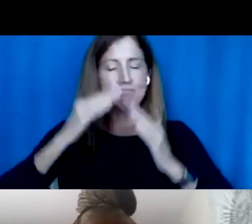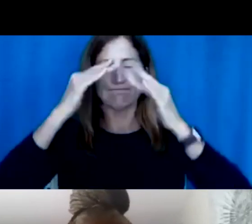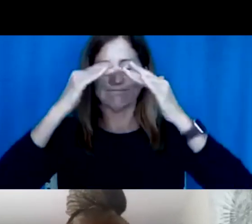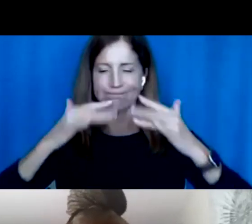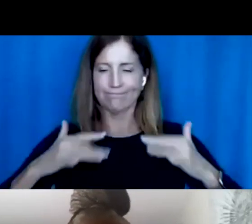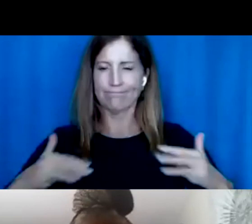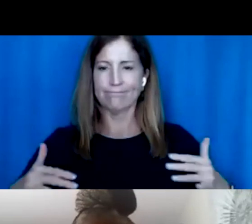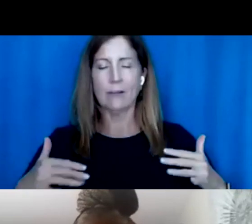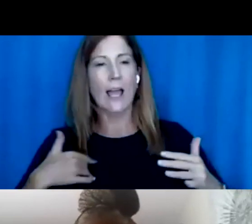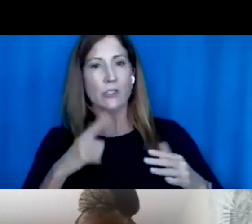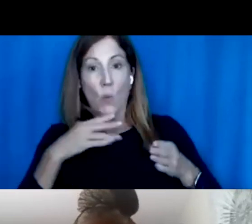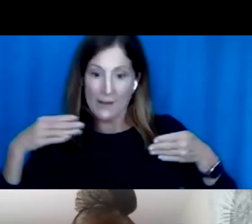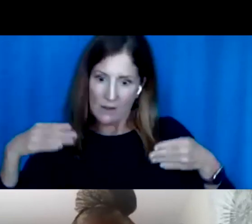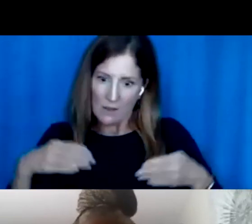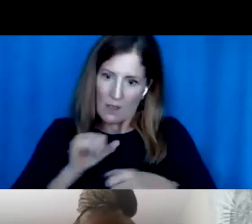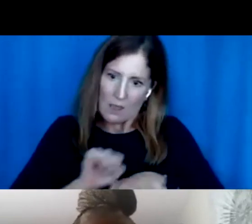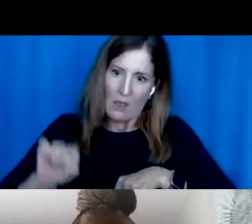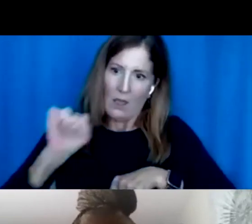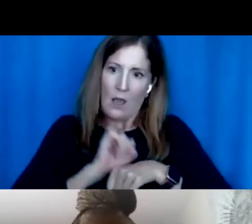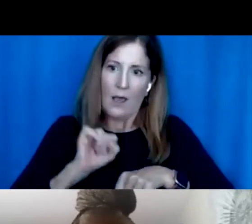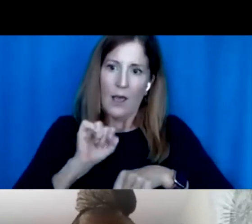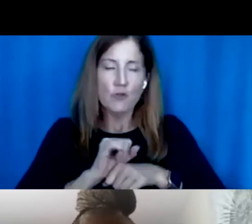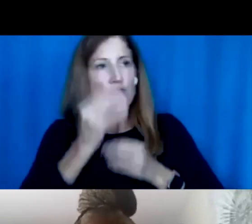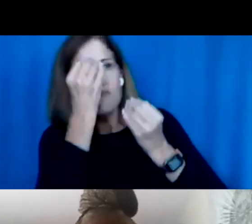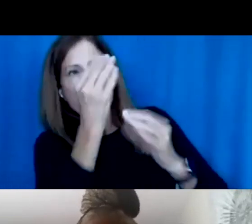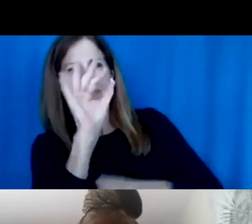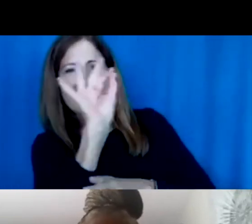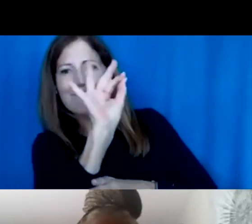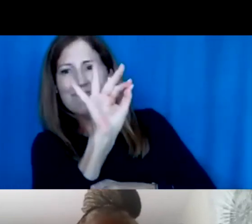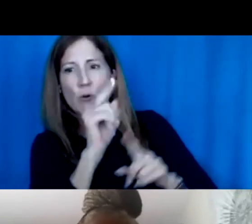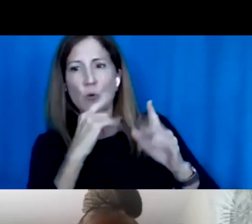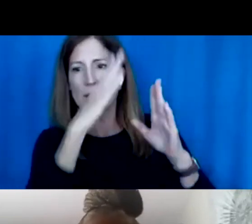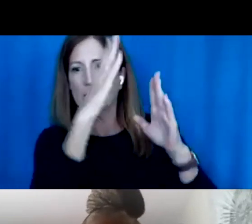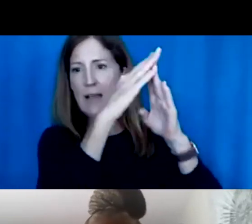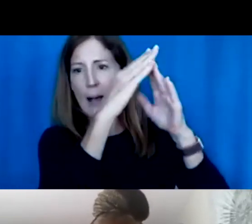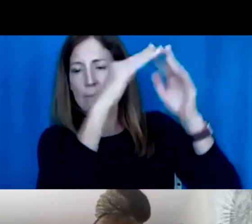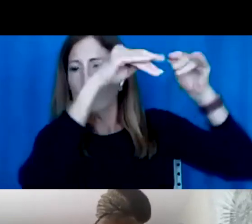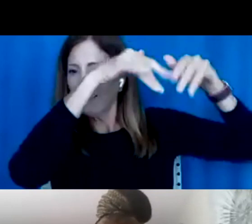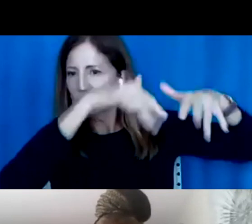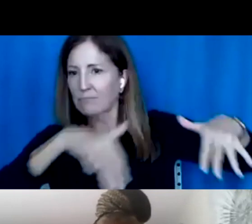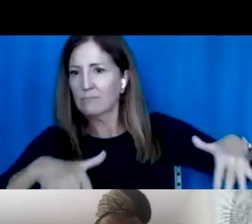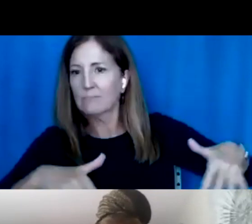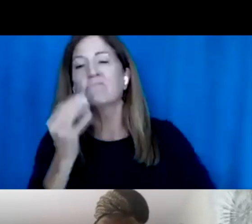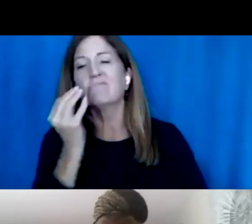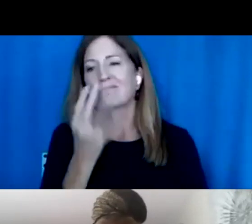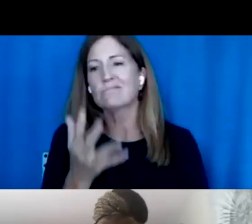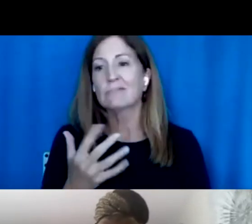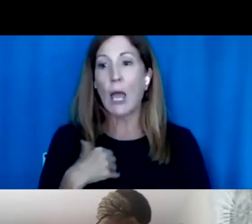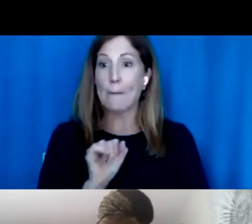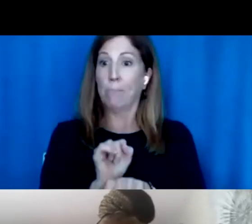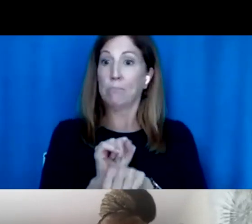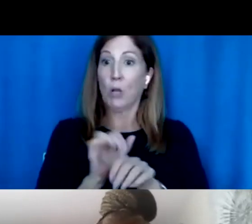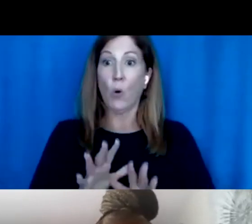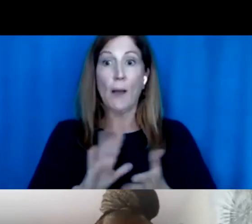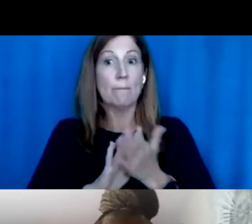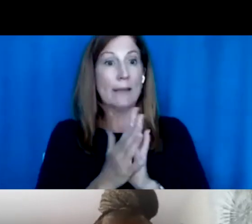of our efforts are from the top down. Employees are becoming more political